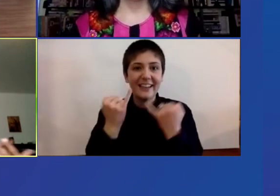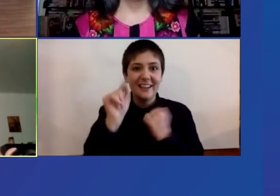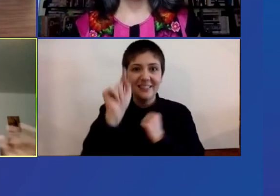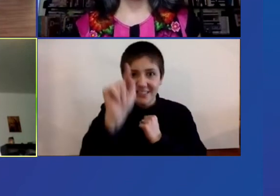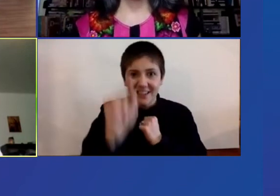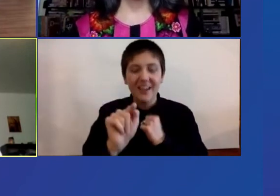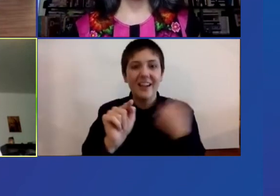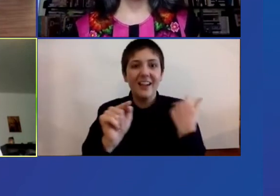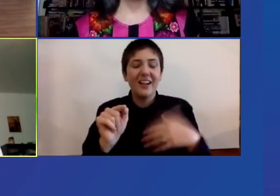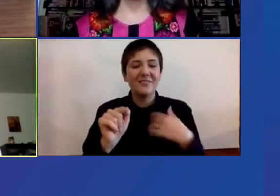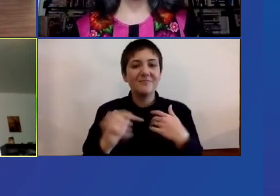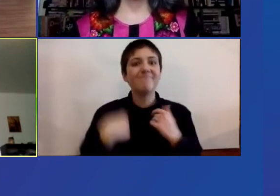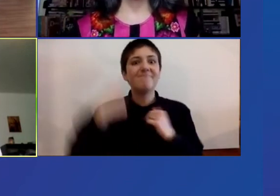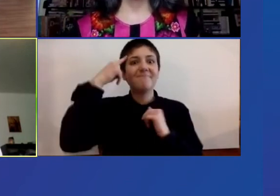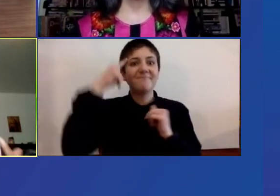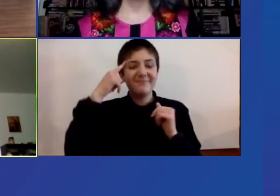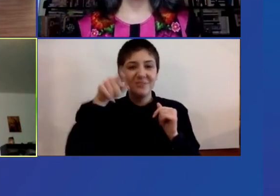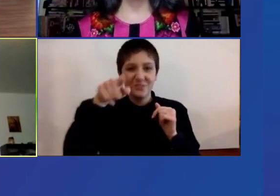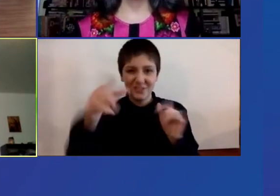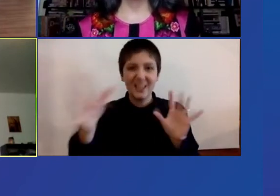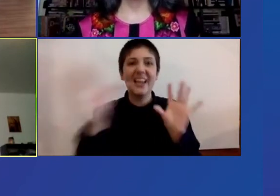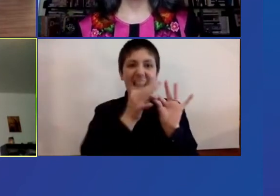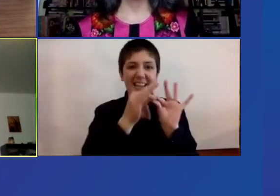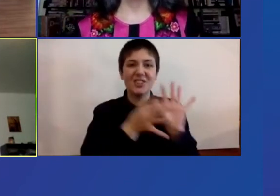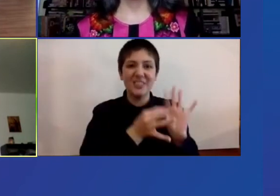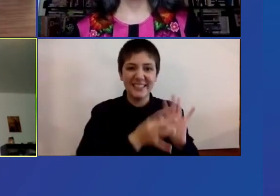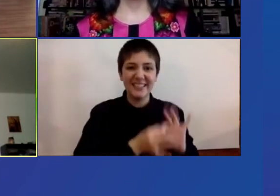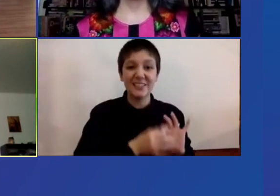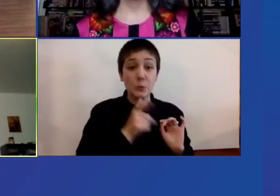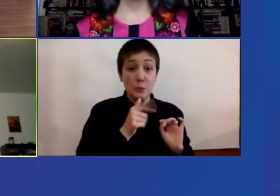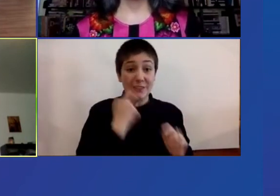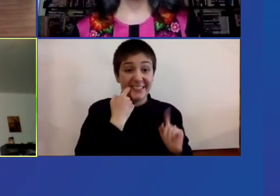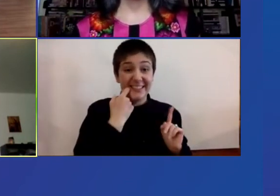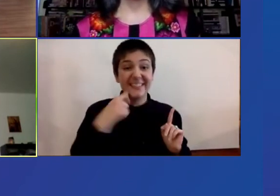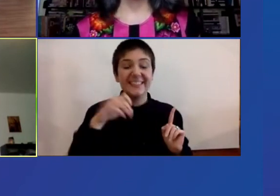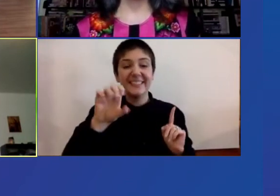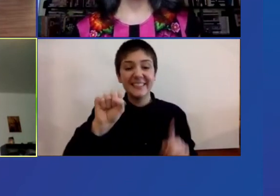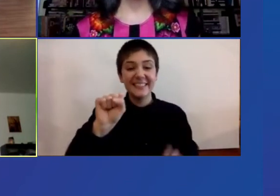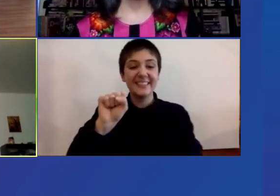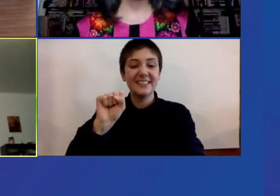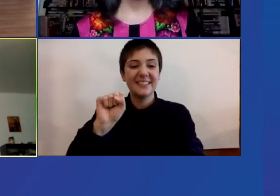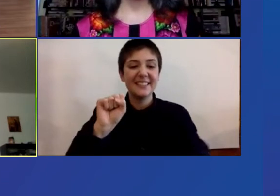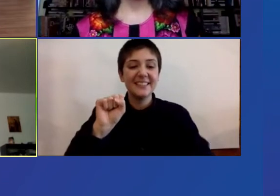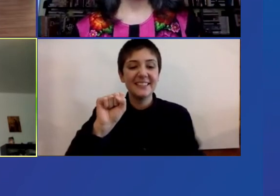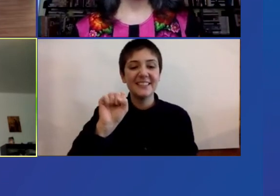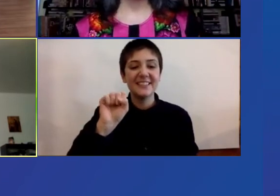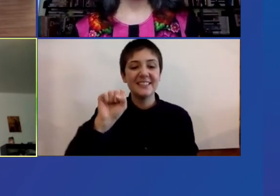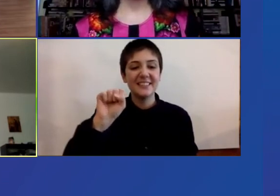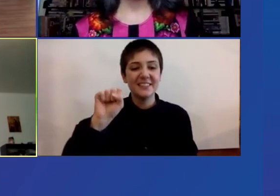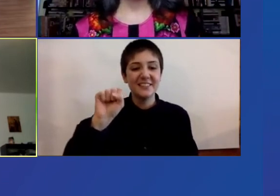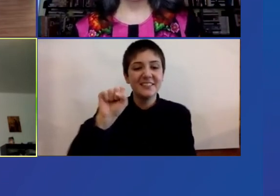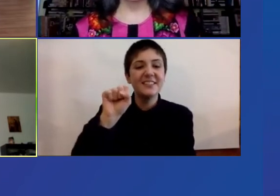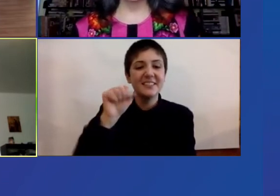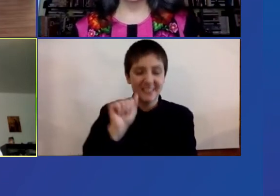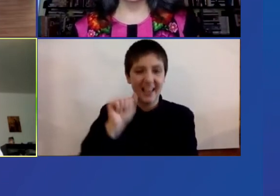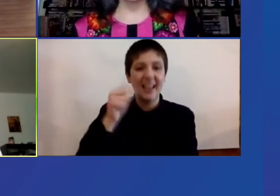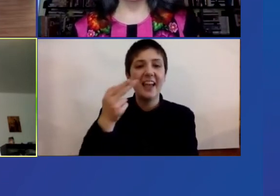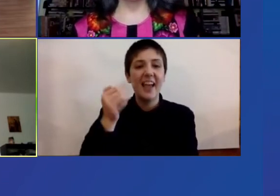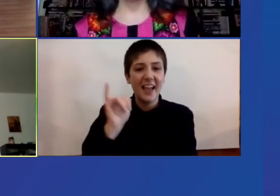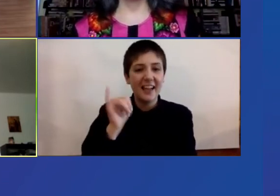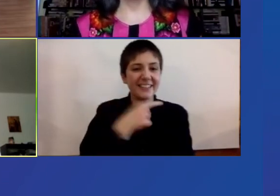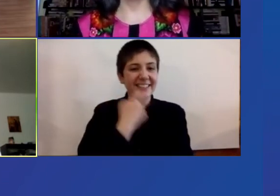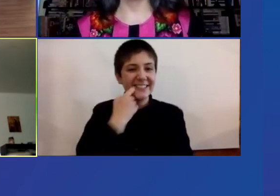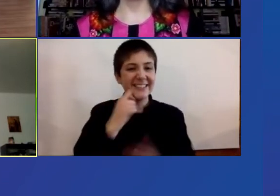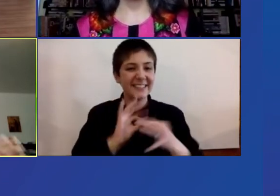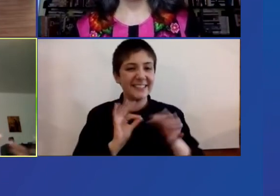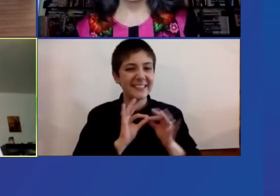connection. There's a connection between what you said and what Sewaa said earlier about what you do being sacred by virtue